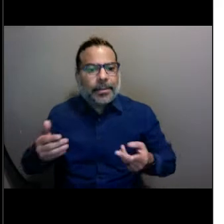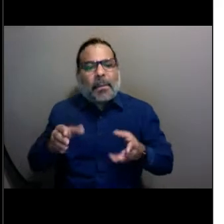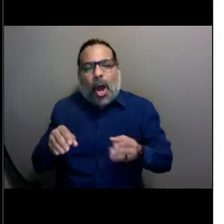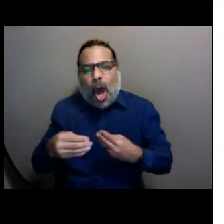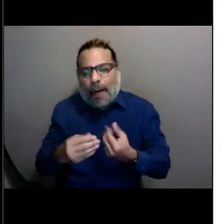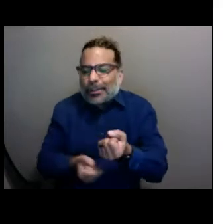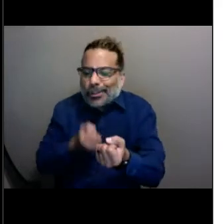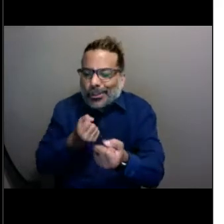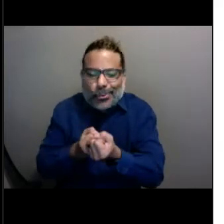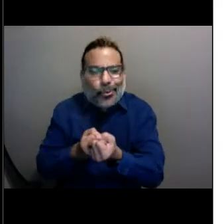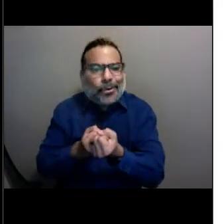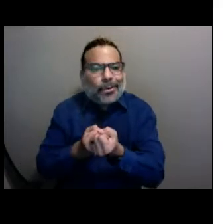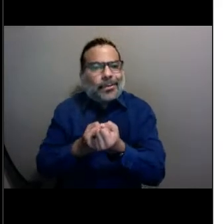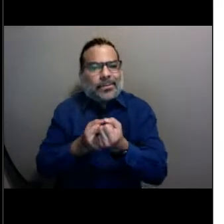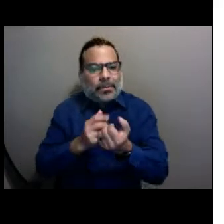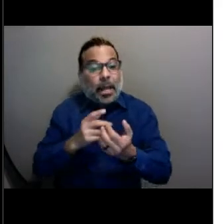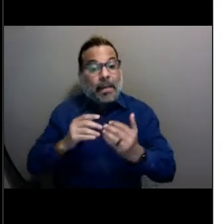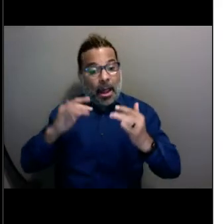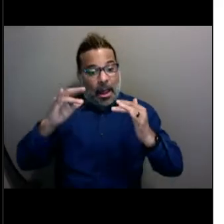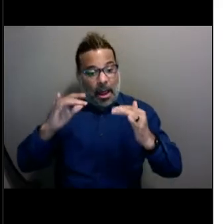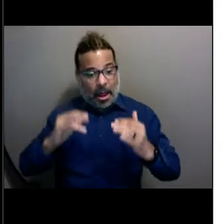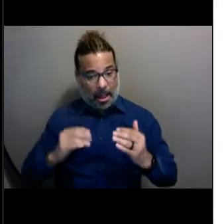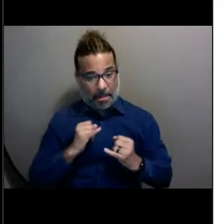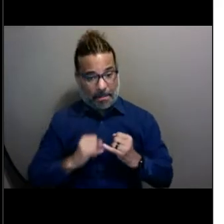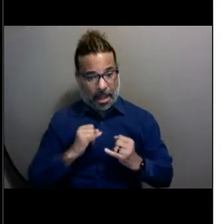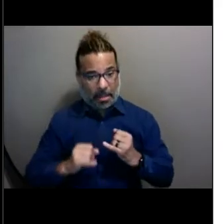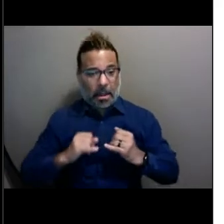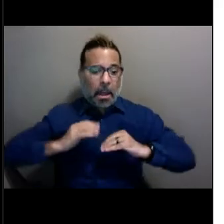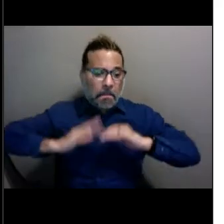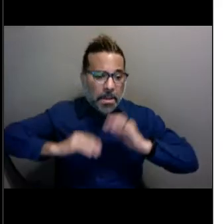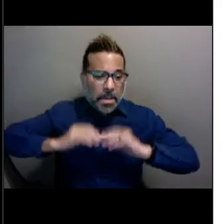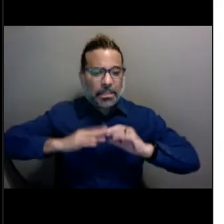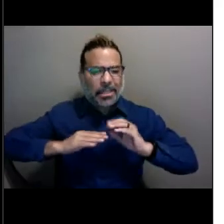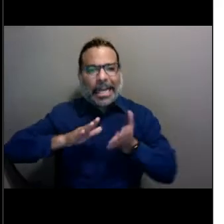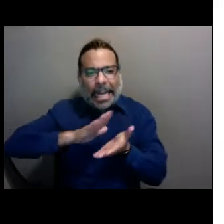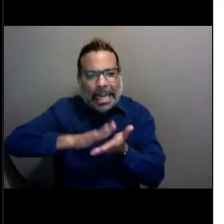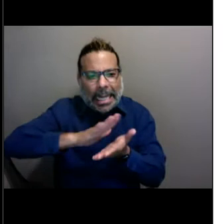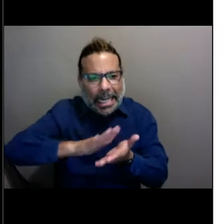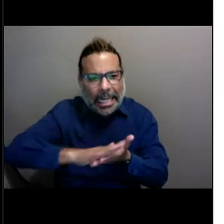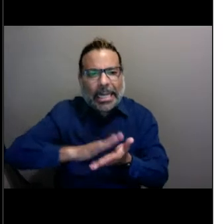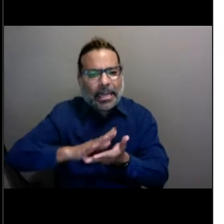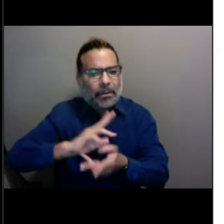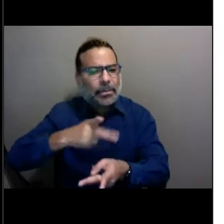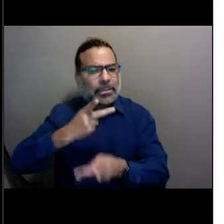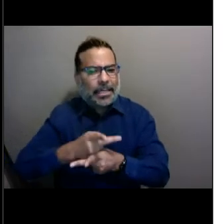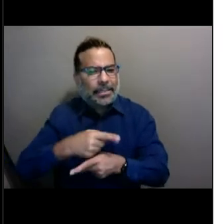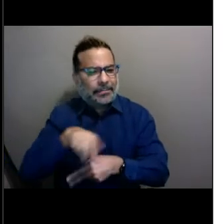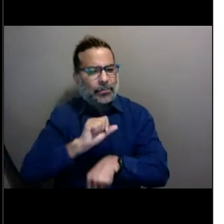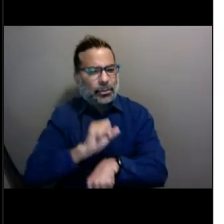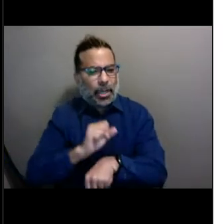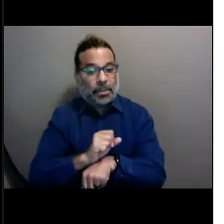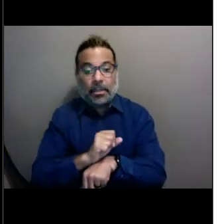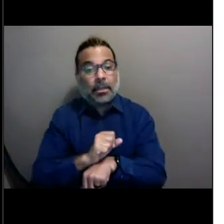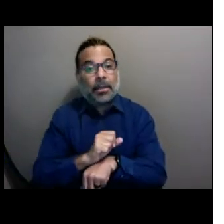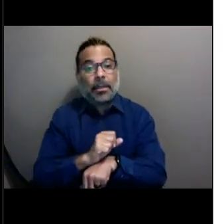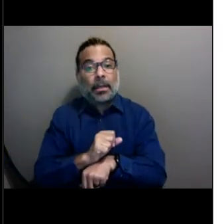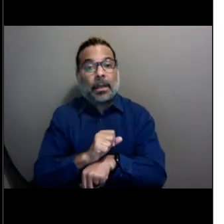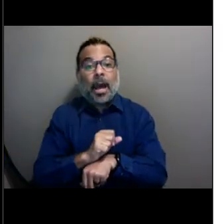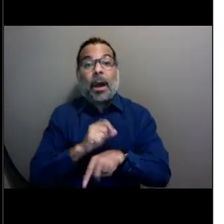support positions, and to the bottom in building and ground cleaning and maintenance type of jobs. But there's